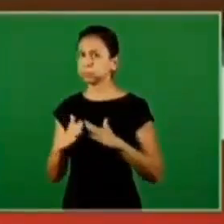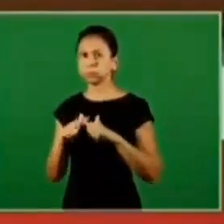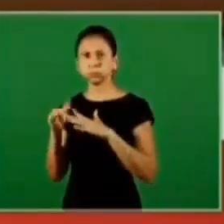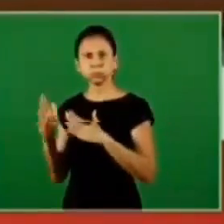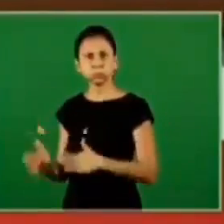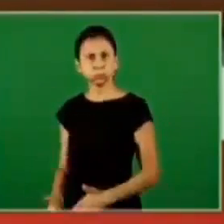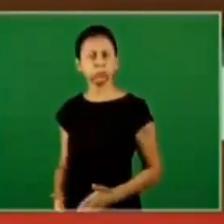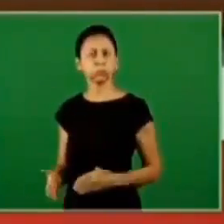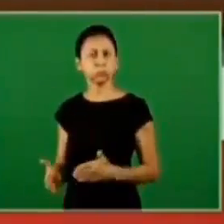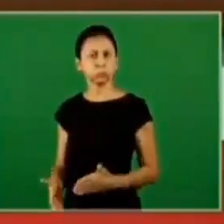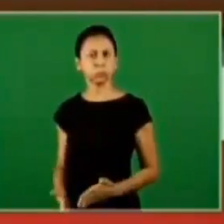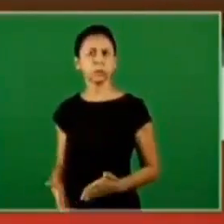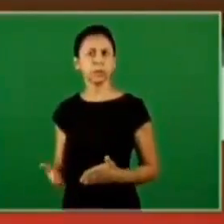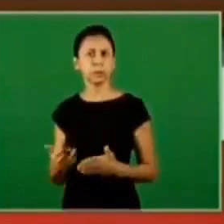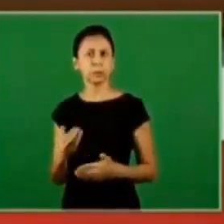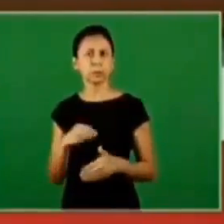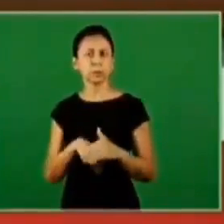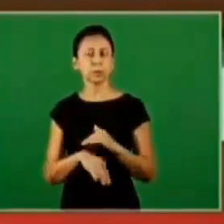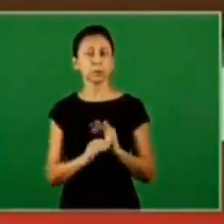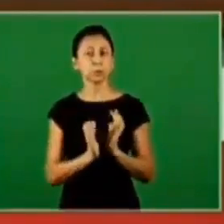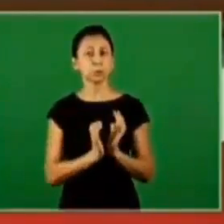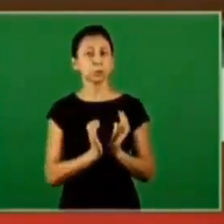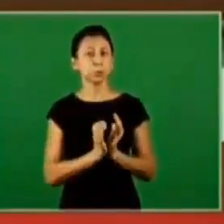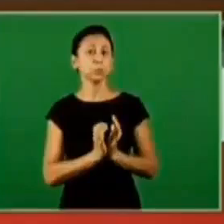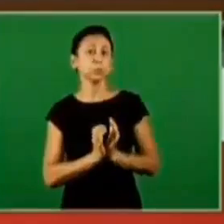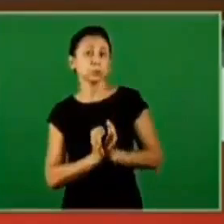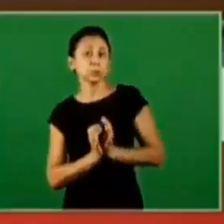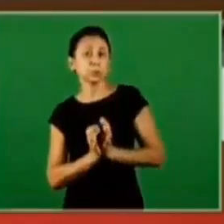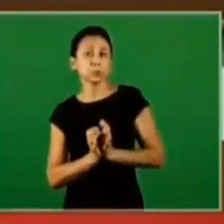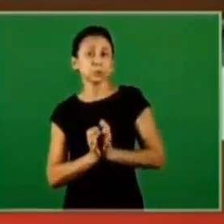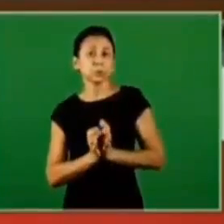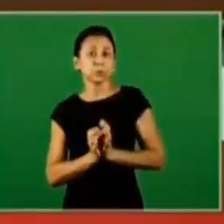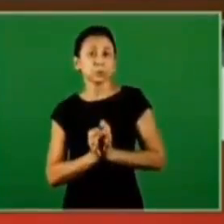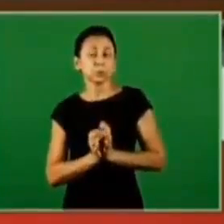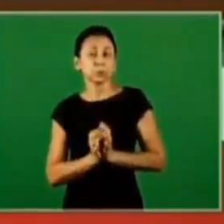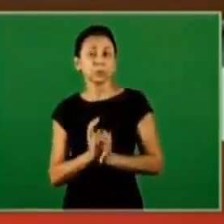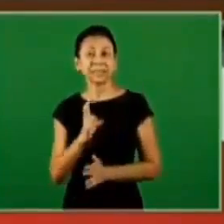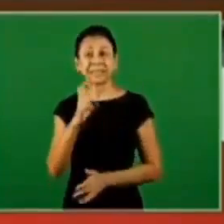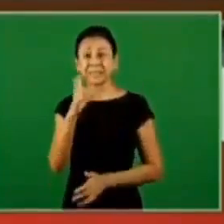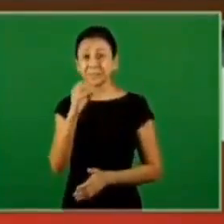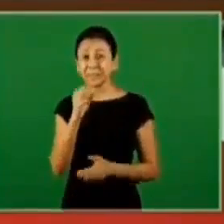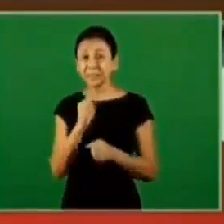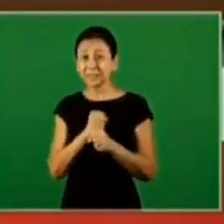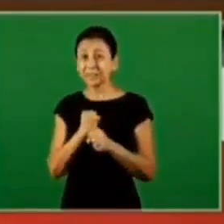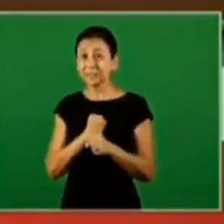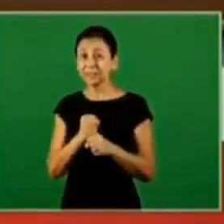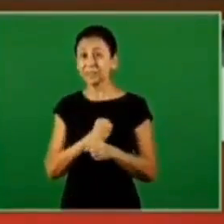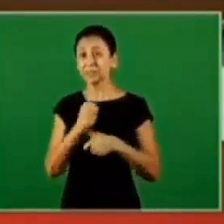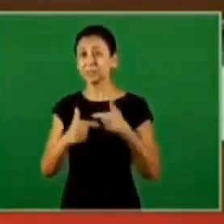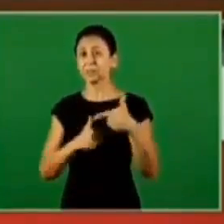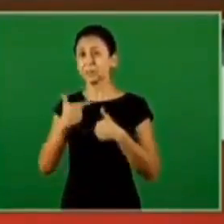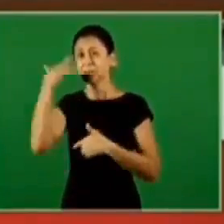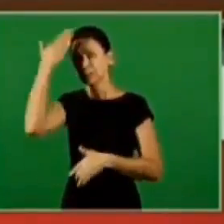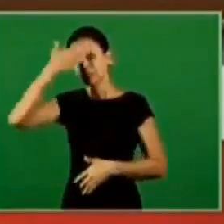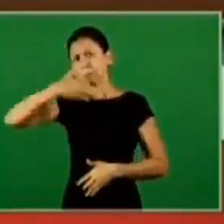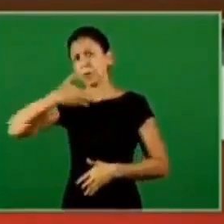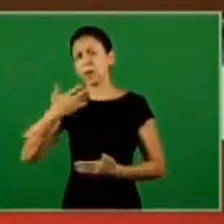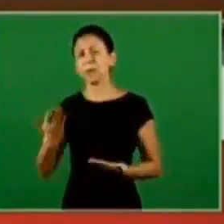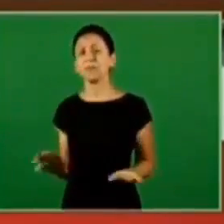are inside of praise groups. Why? Because the individual has not understood that. It's 50 years of